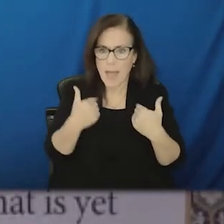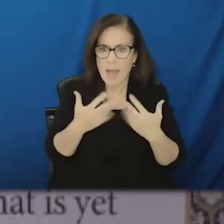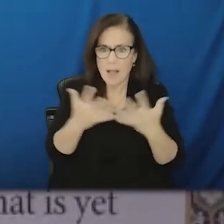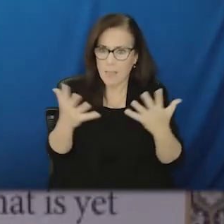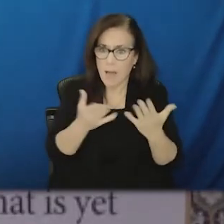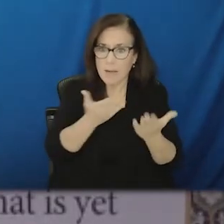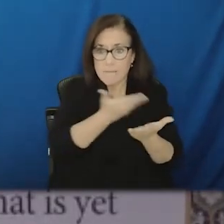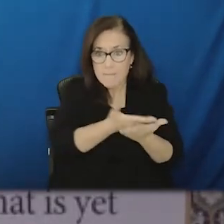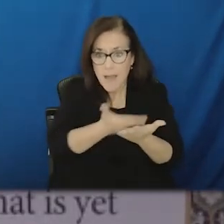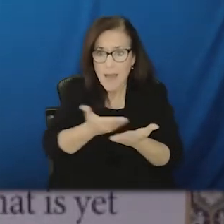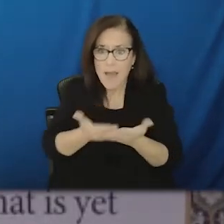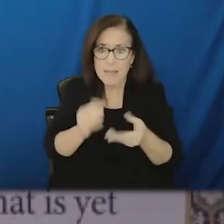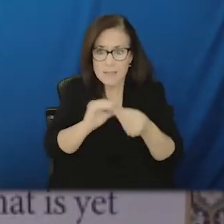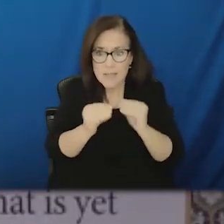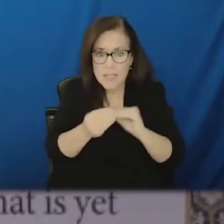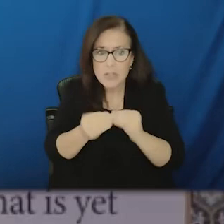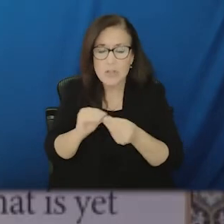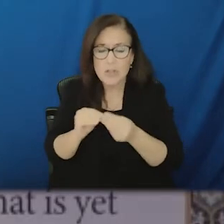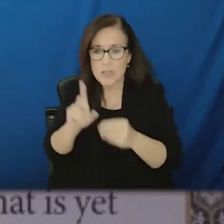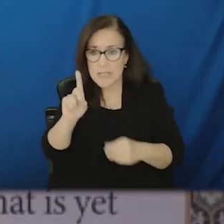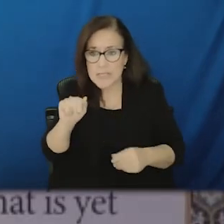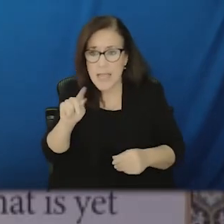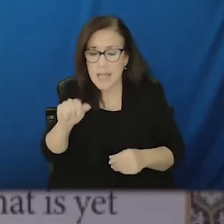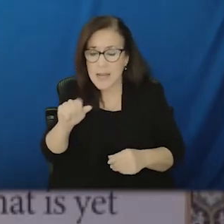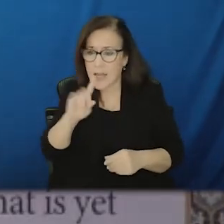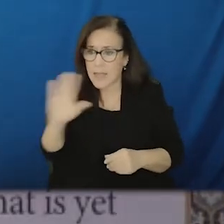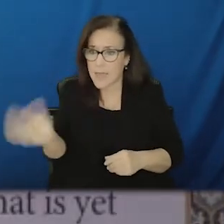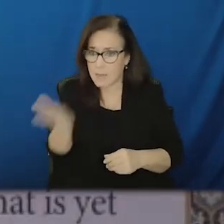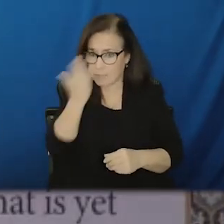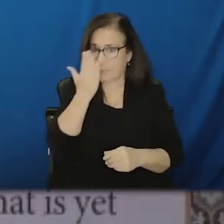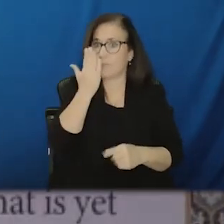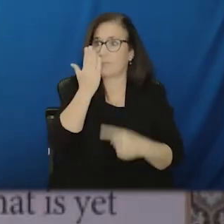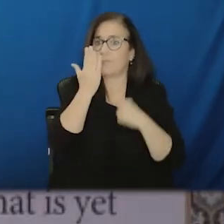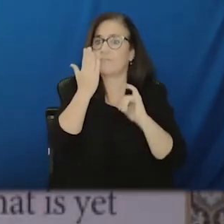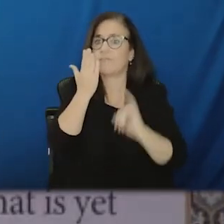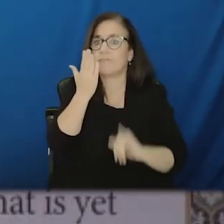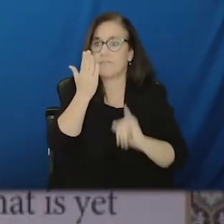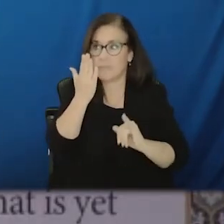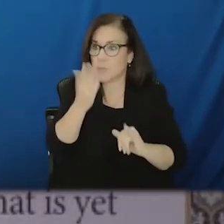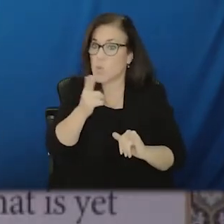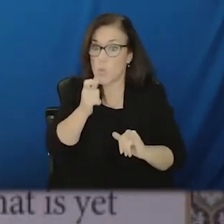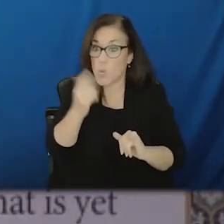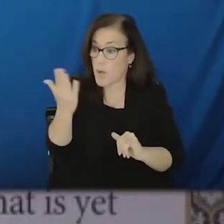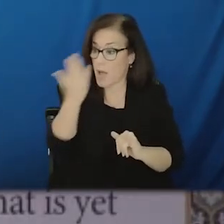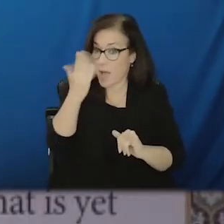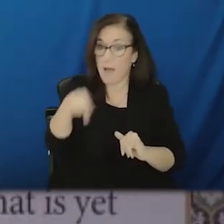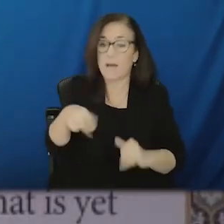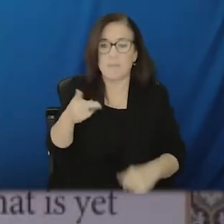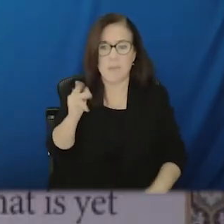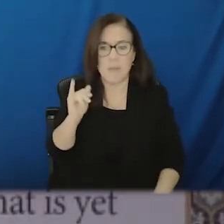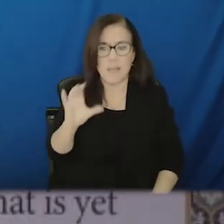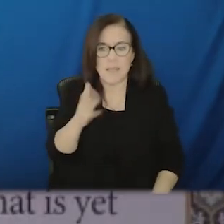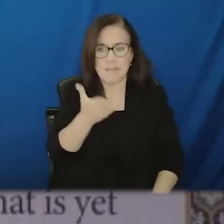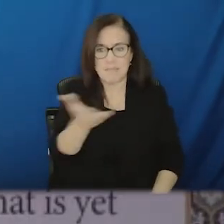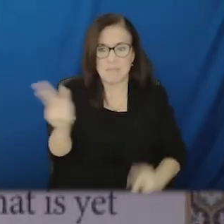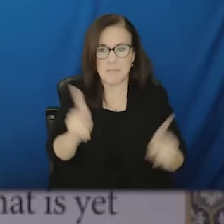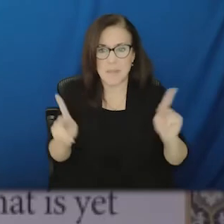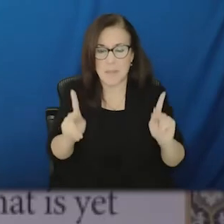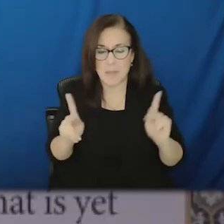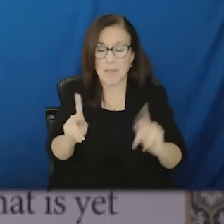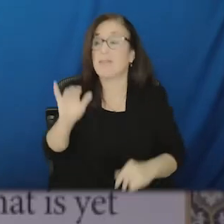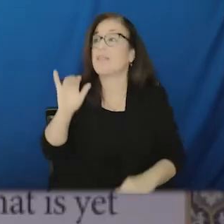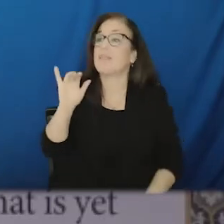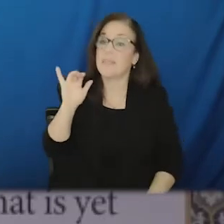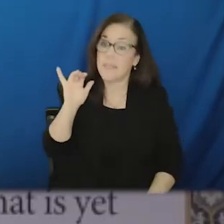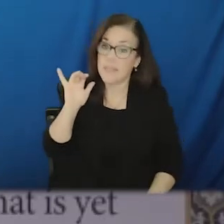about our situation brought to our attention by the public. And it really made a difference for us to learn